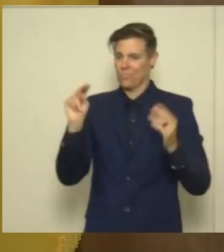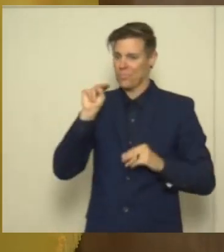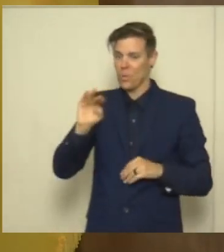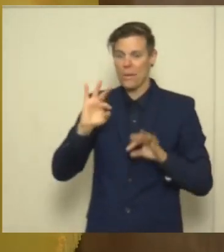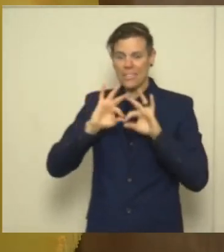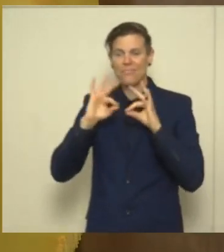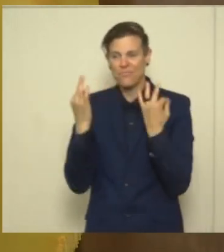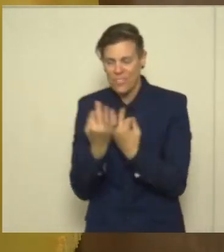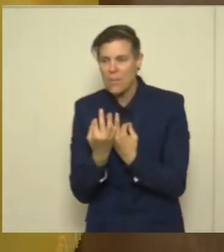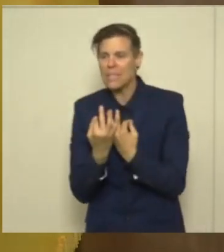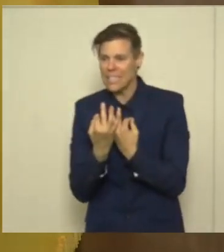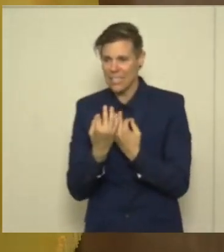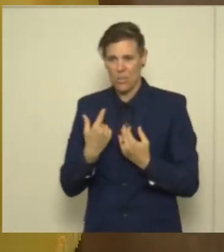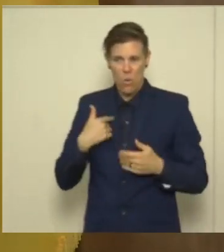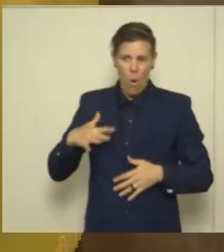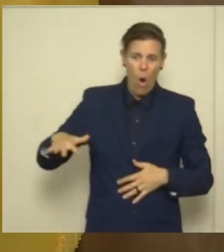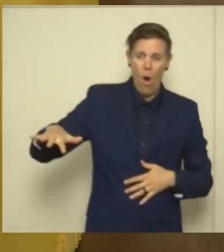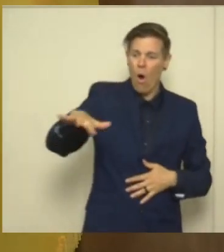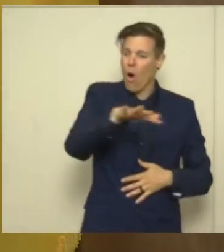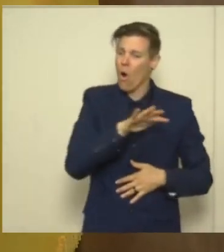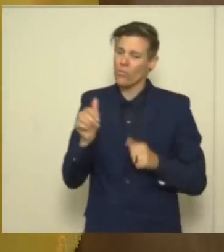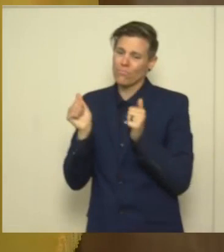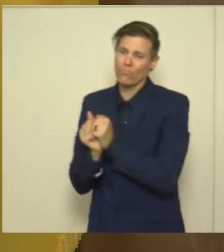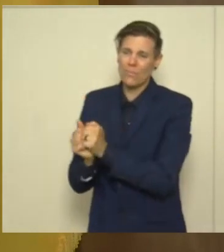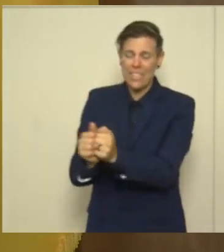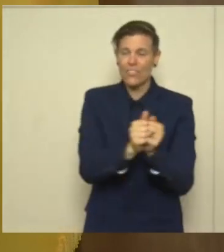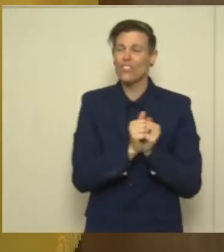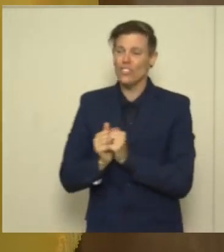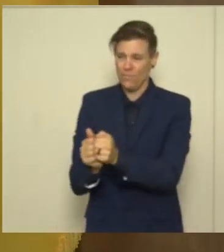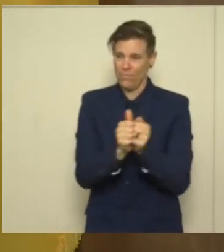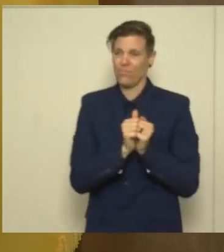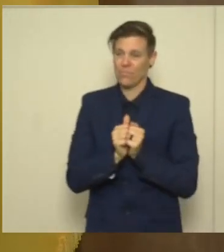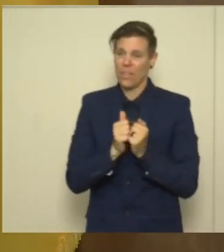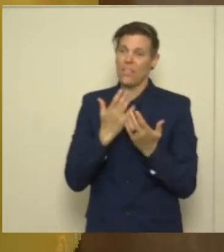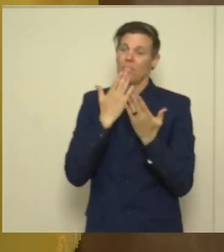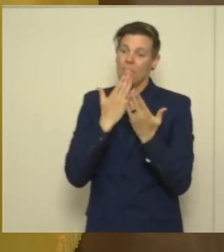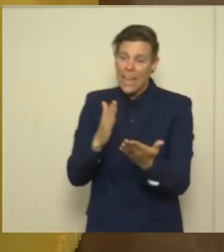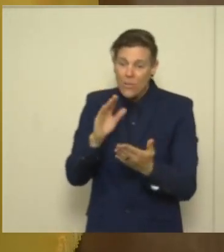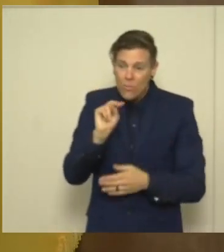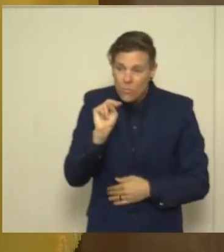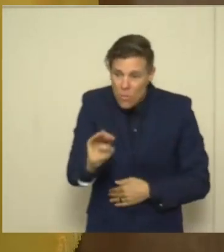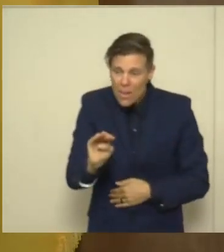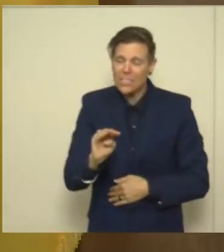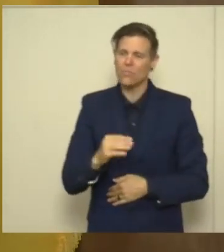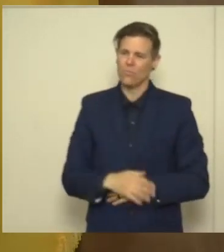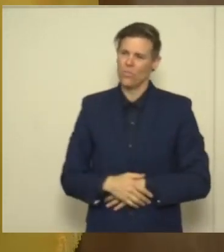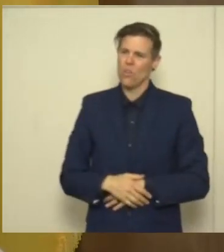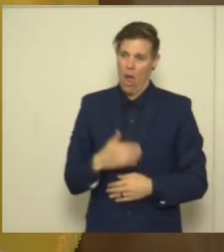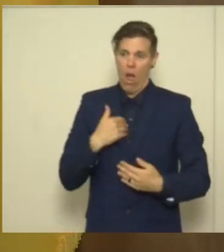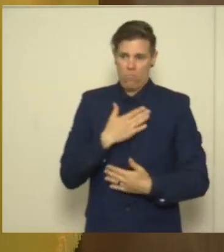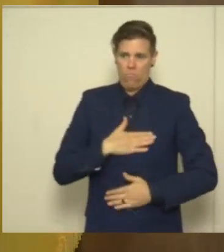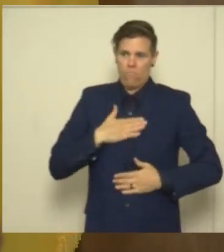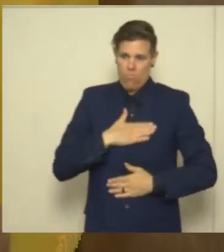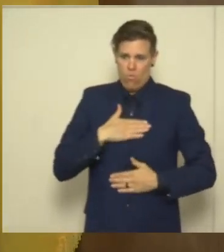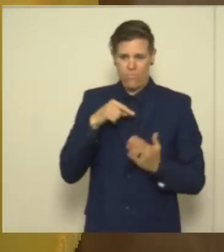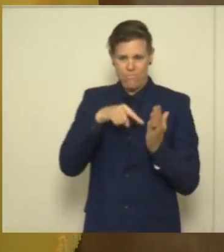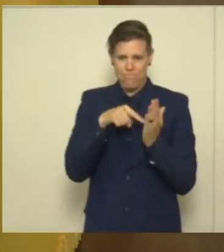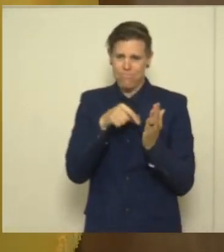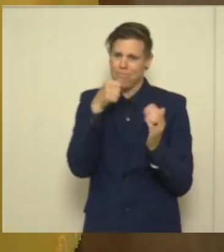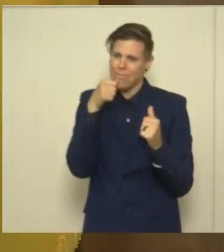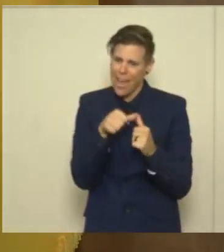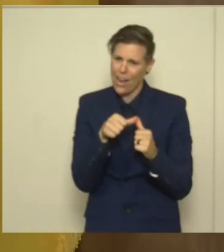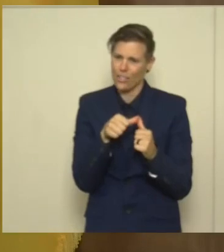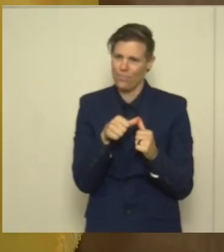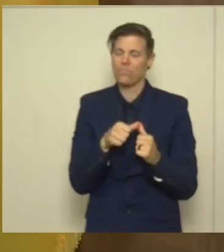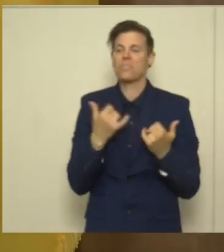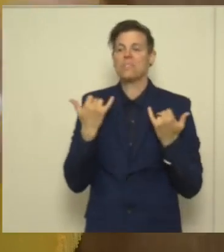are all in this together. And thank you, New Mexico. I really appreciated this note. All right, with that,